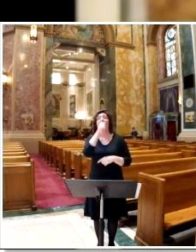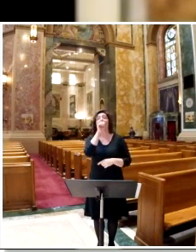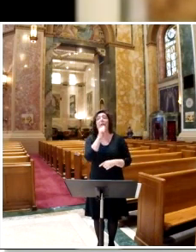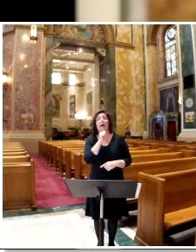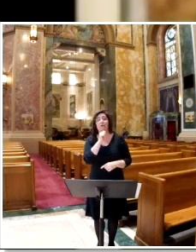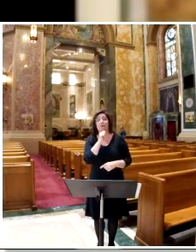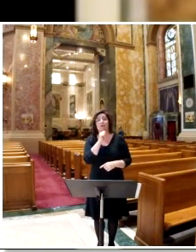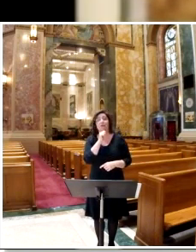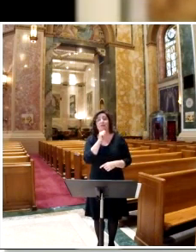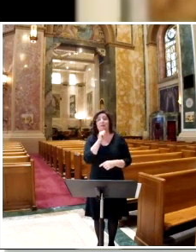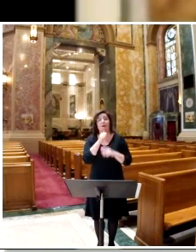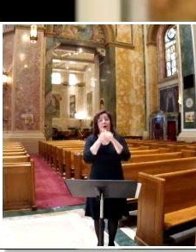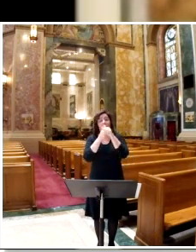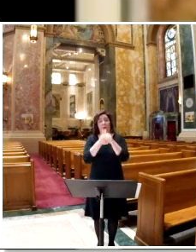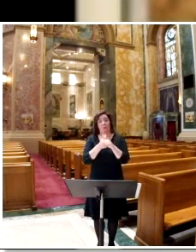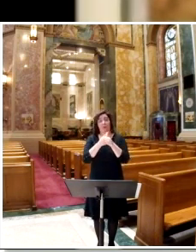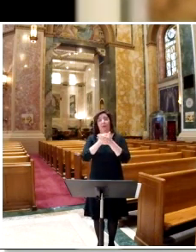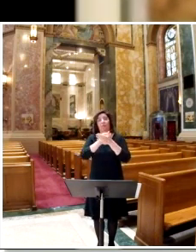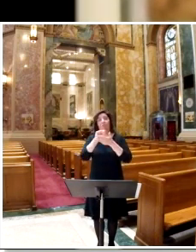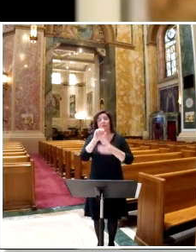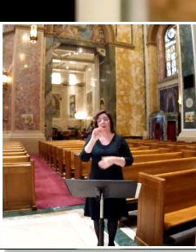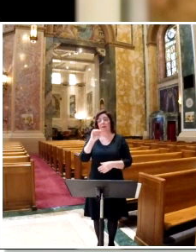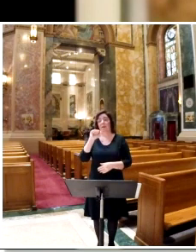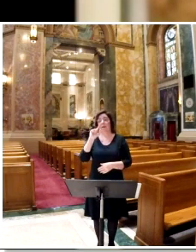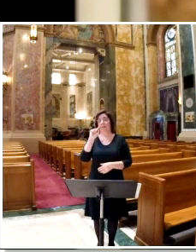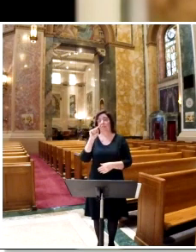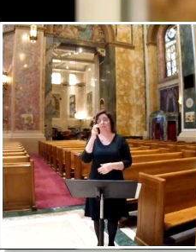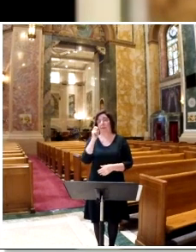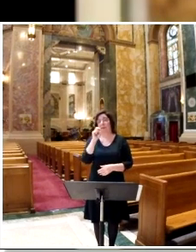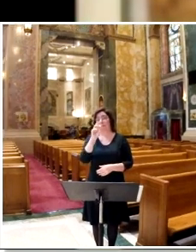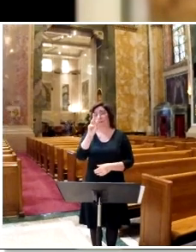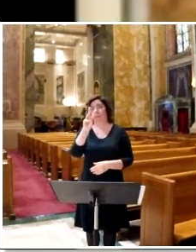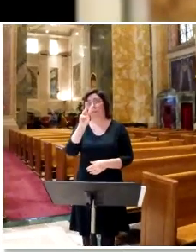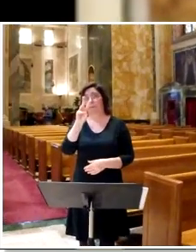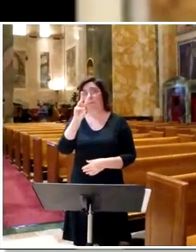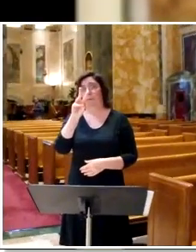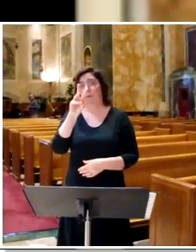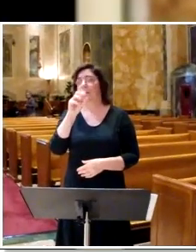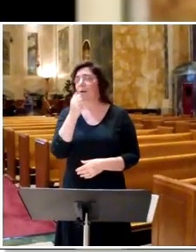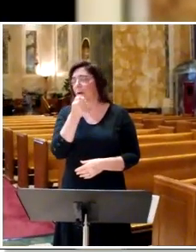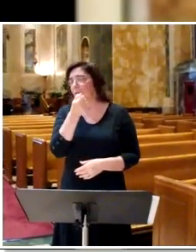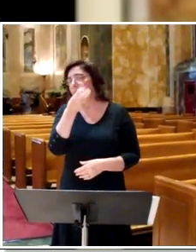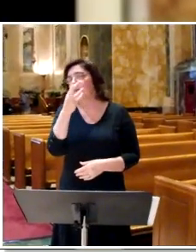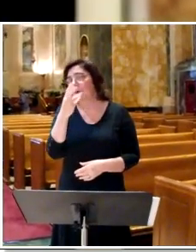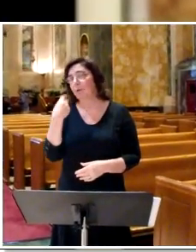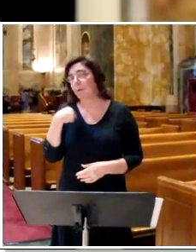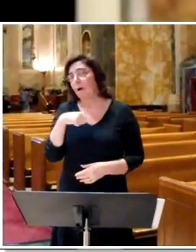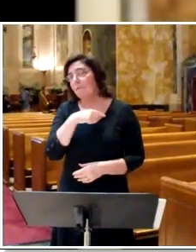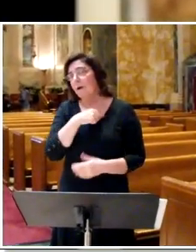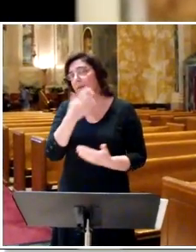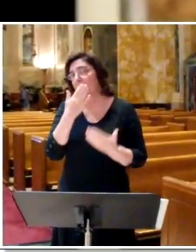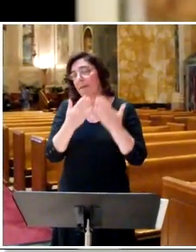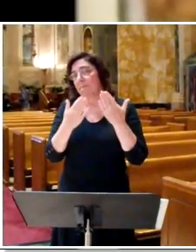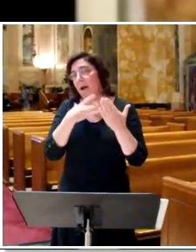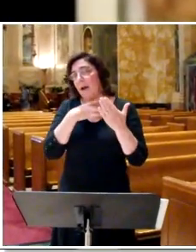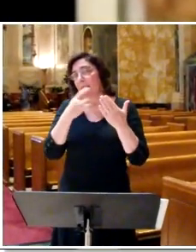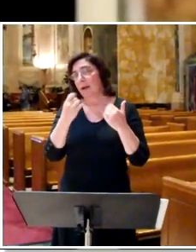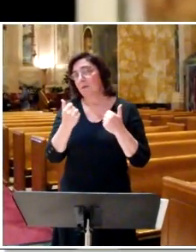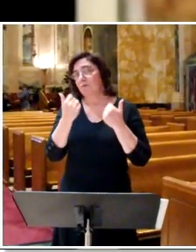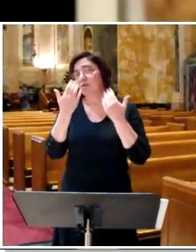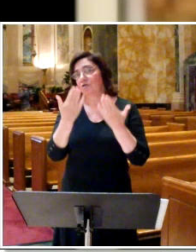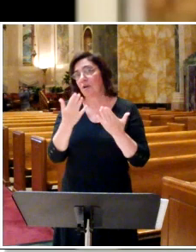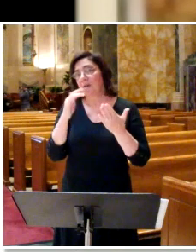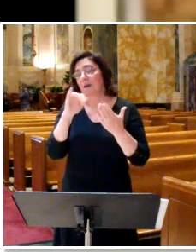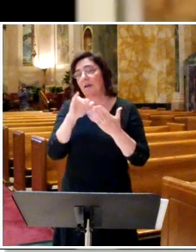the Passion according to St. Matthew. Oh, a few of us might like to